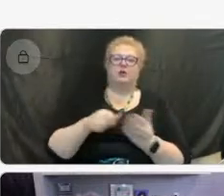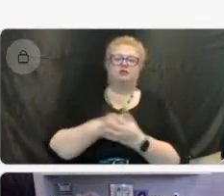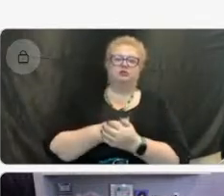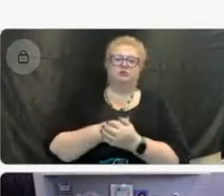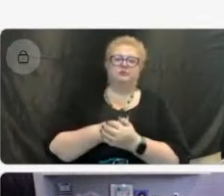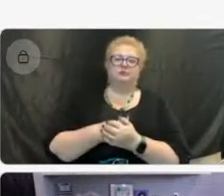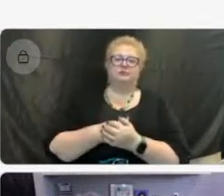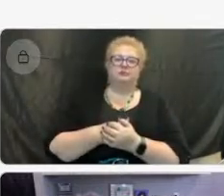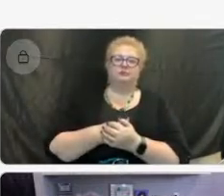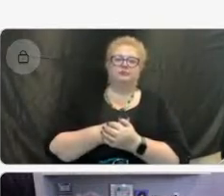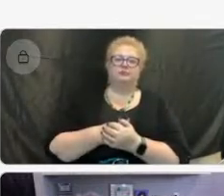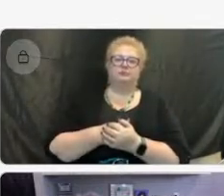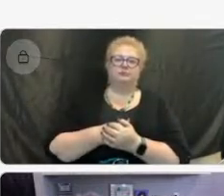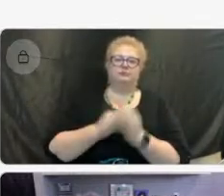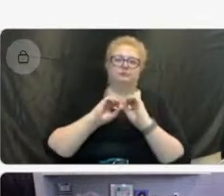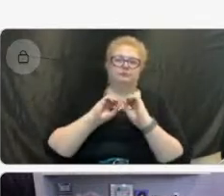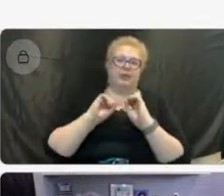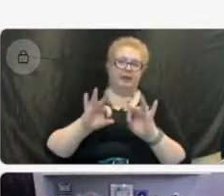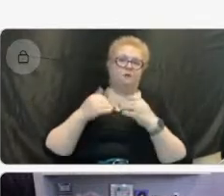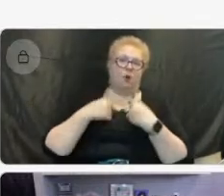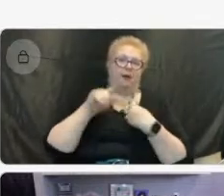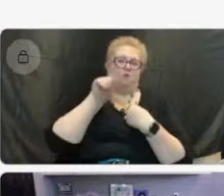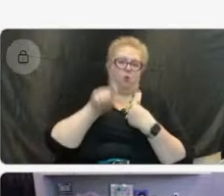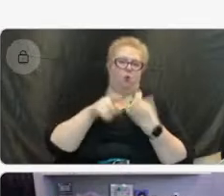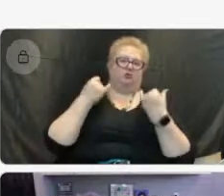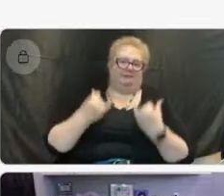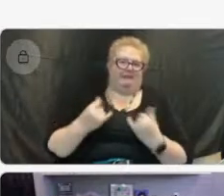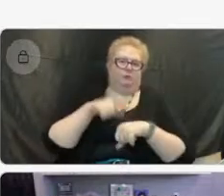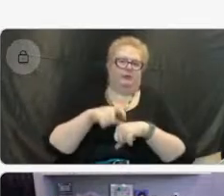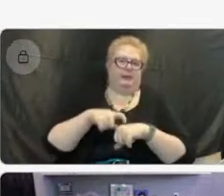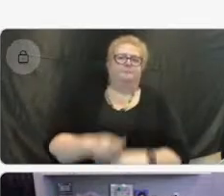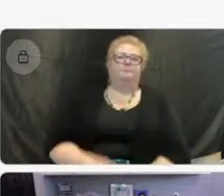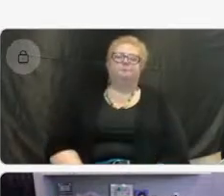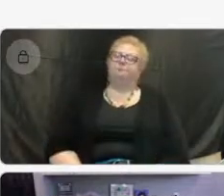so, now would be the time.